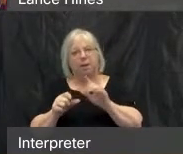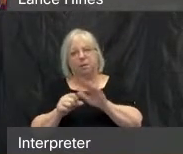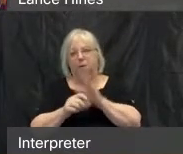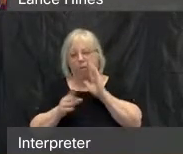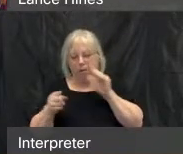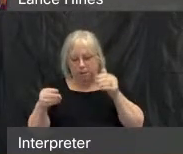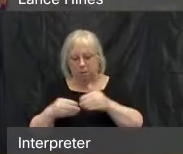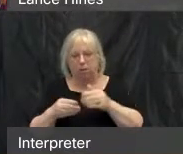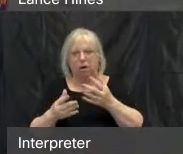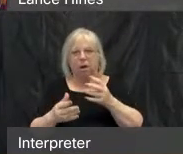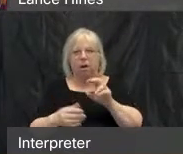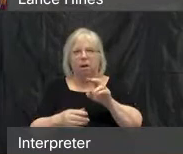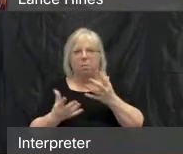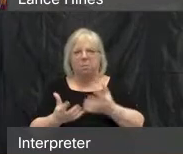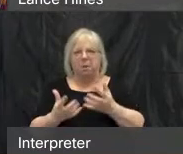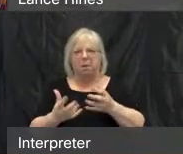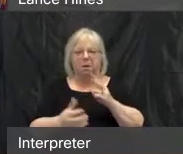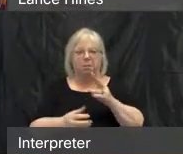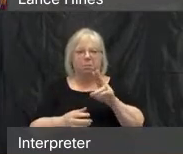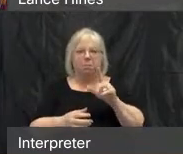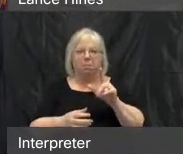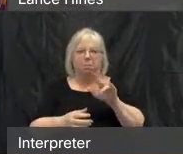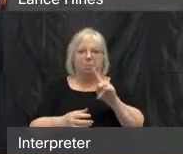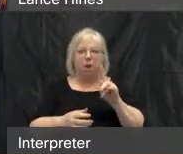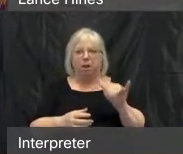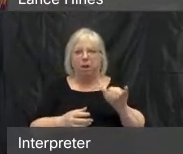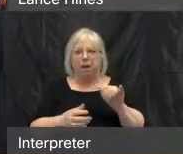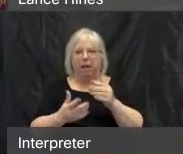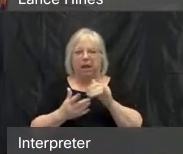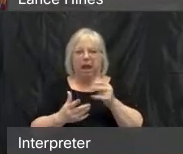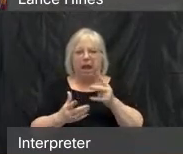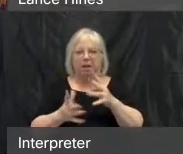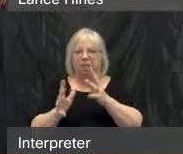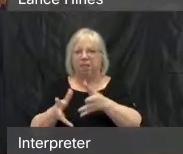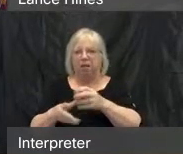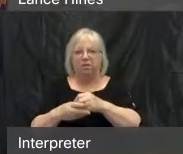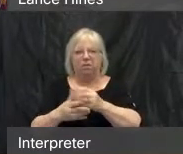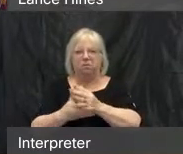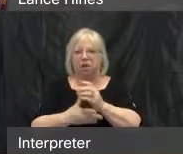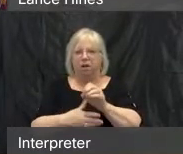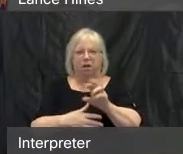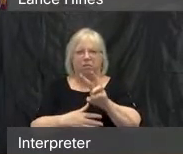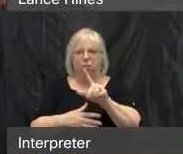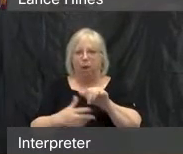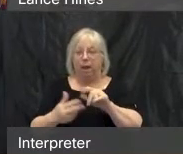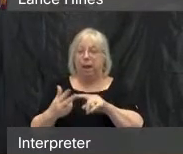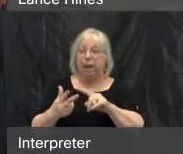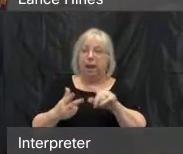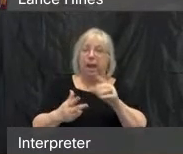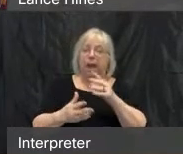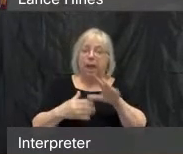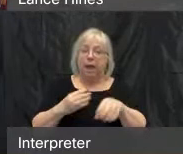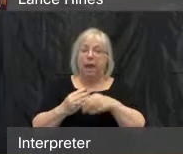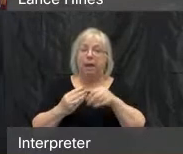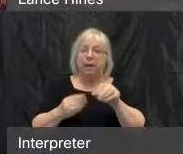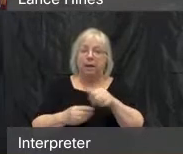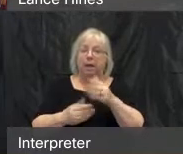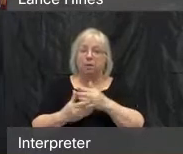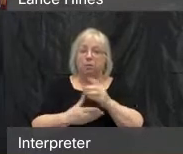bulky items, things that are on in the right of way. Adding another right-of-way maintenance